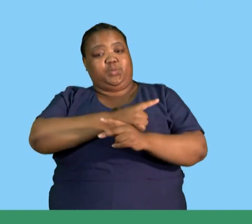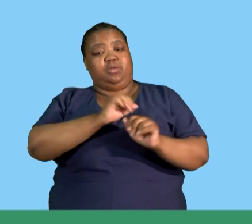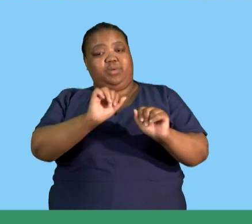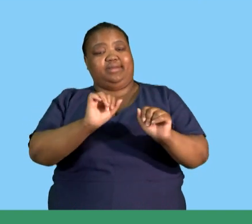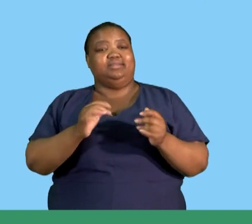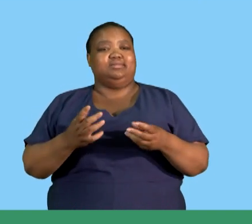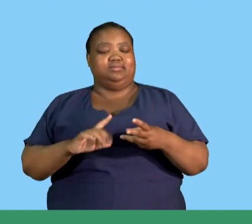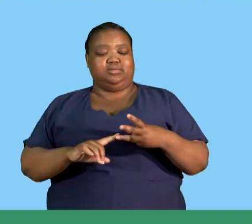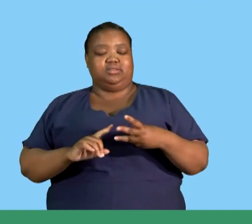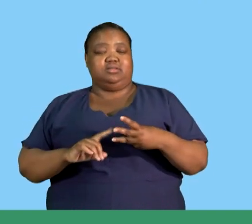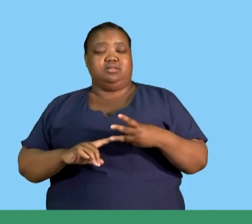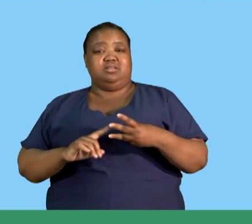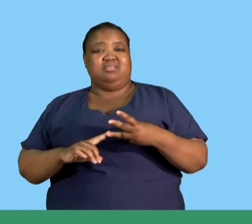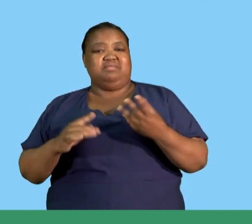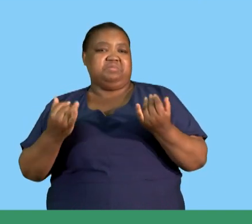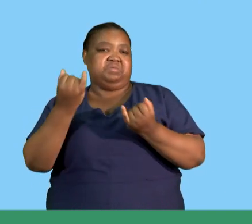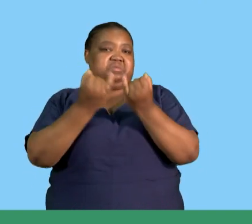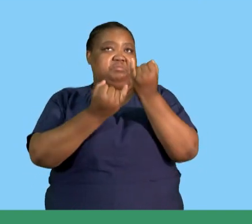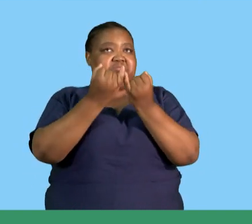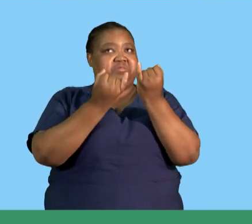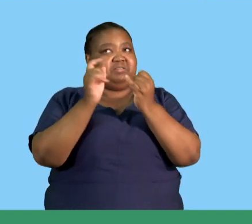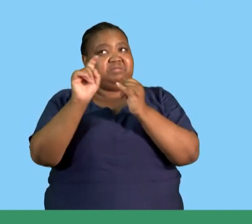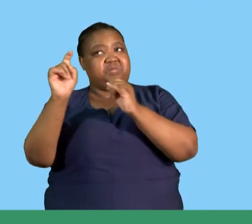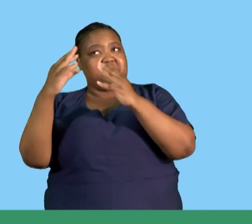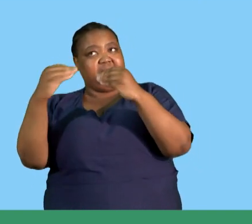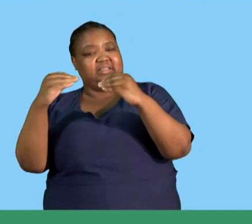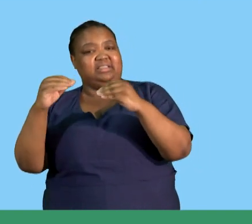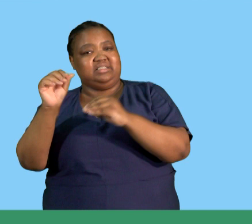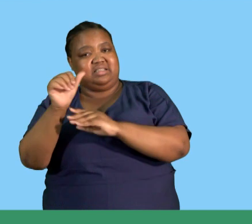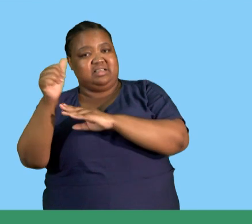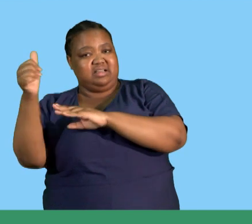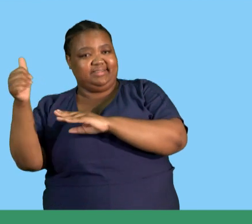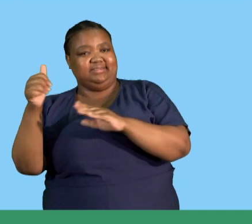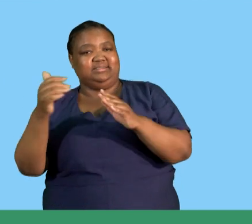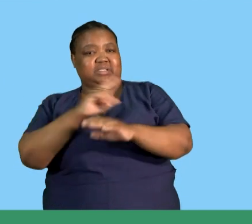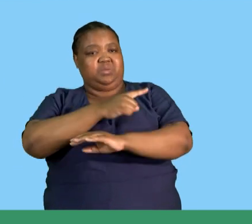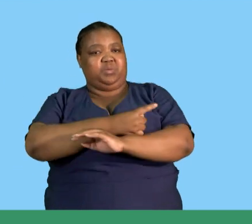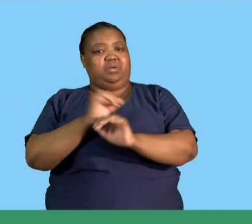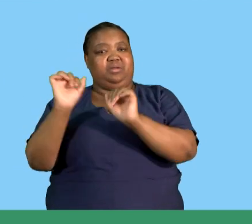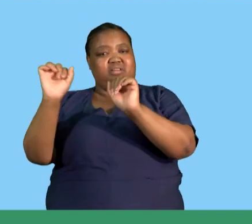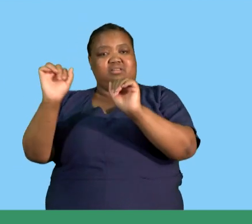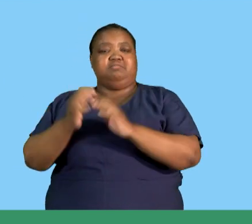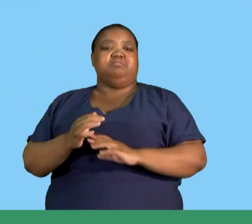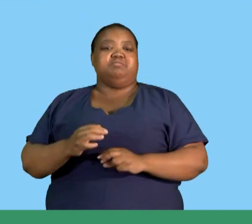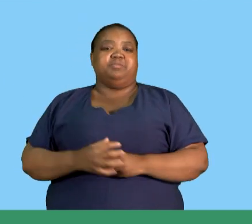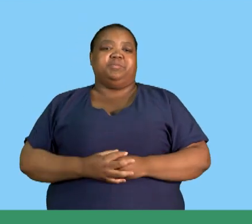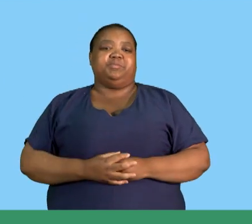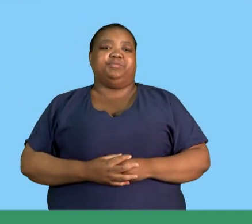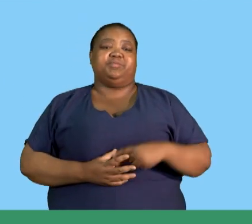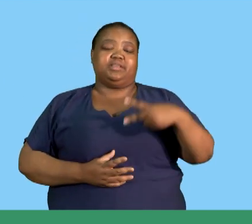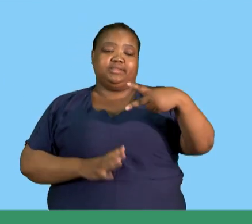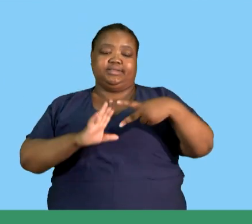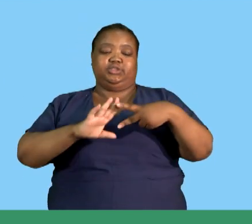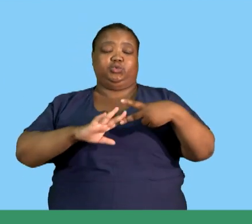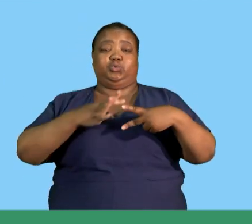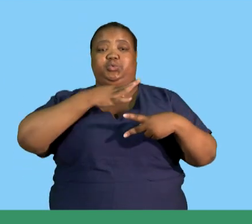buyers, the power of competitors, or you can call it competitive rivalry. And then, like I